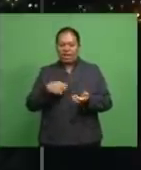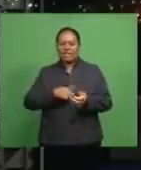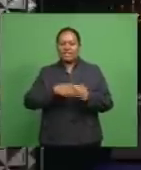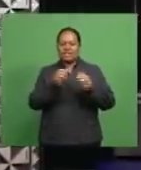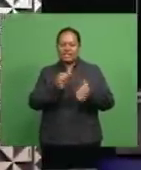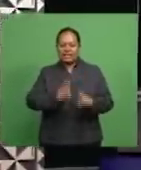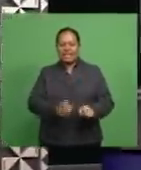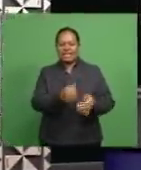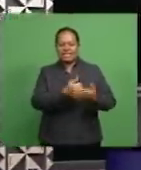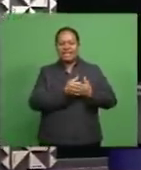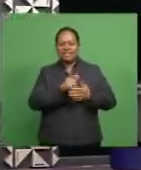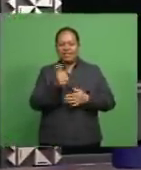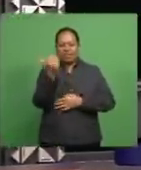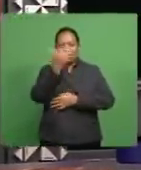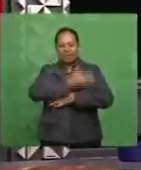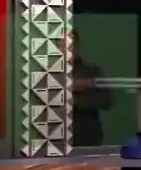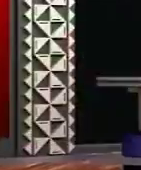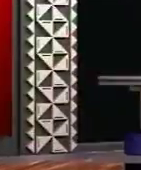night.